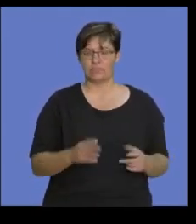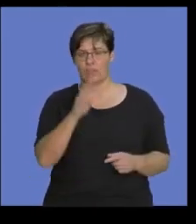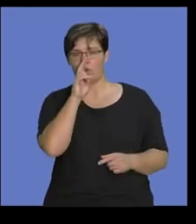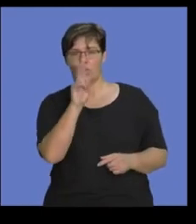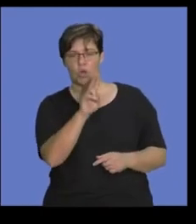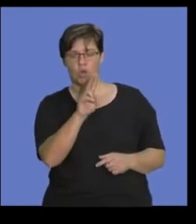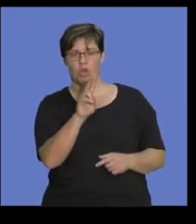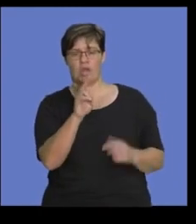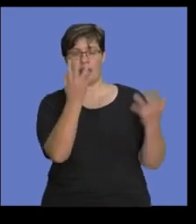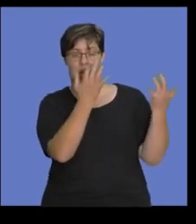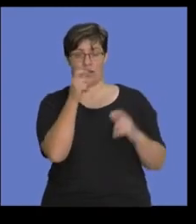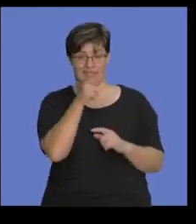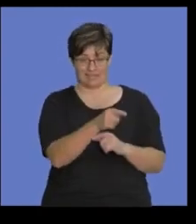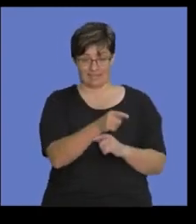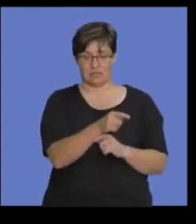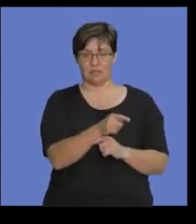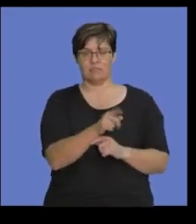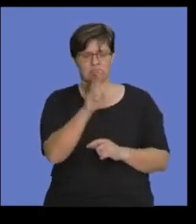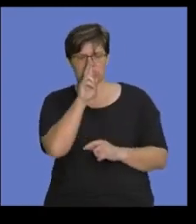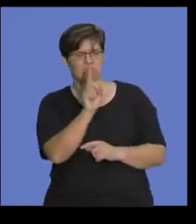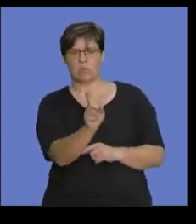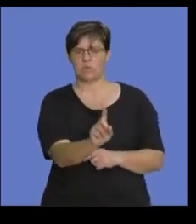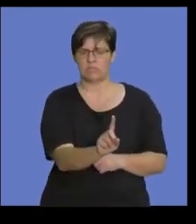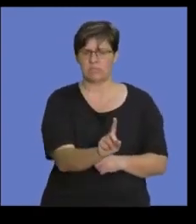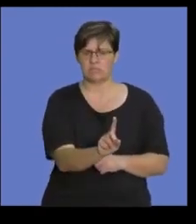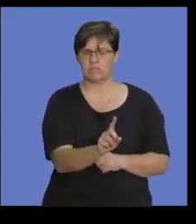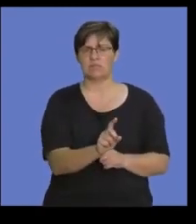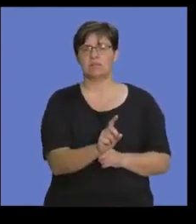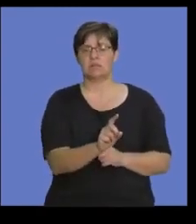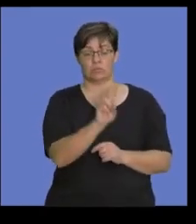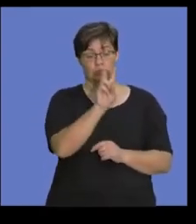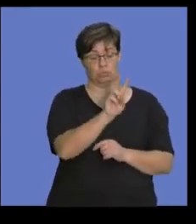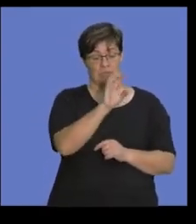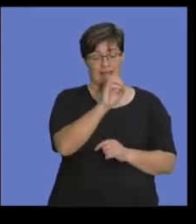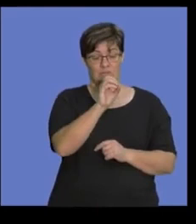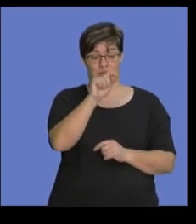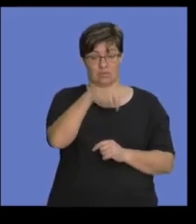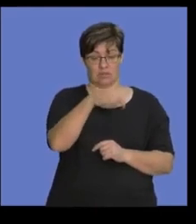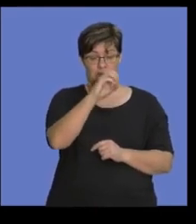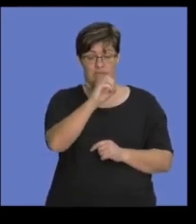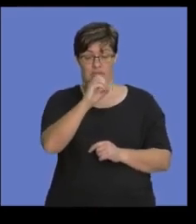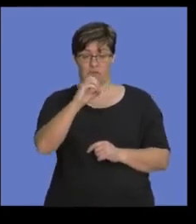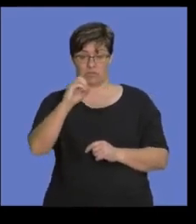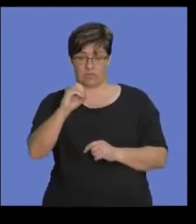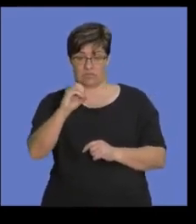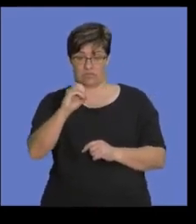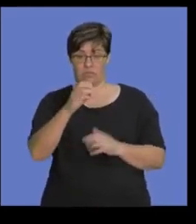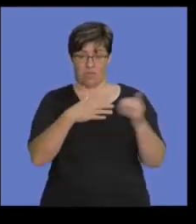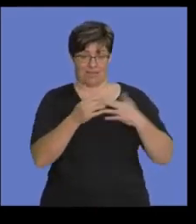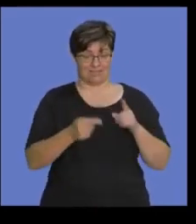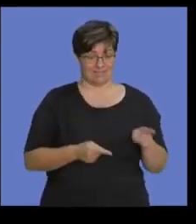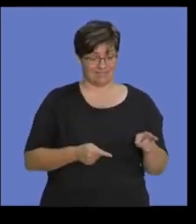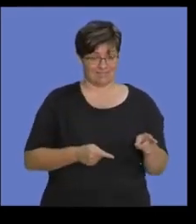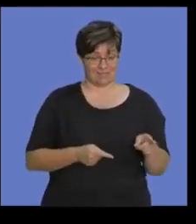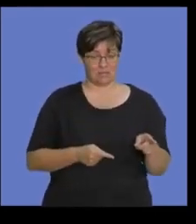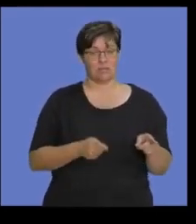Right, so if you go to our calculator here, you can then see that we're going to have the 200,000, which is what we are